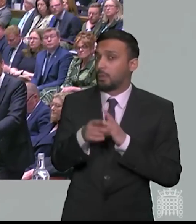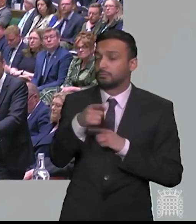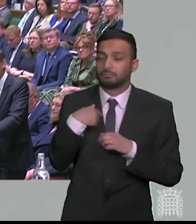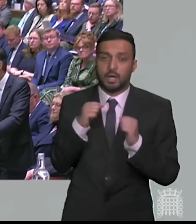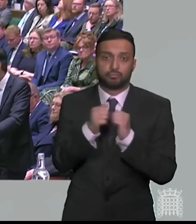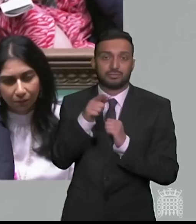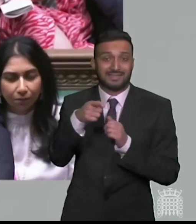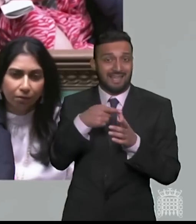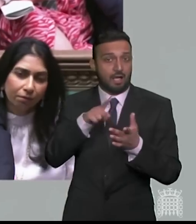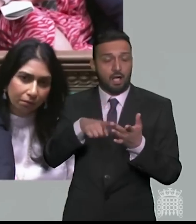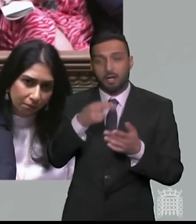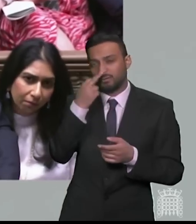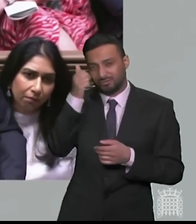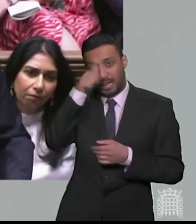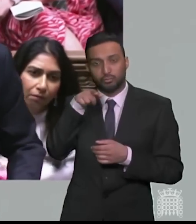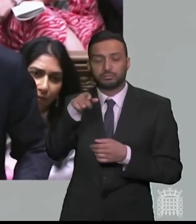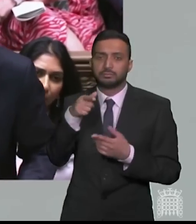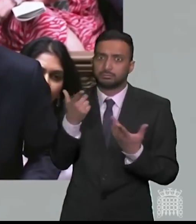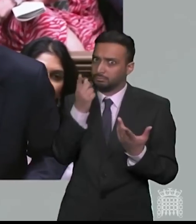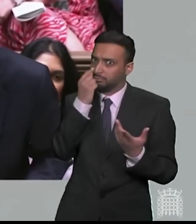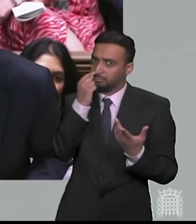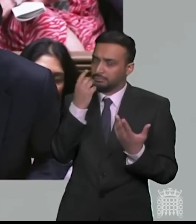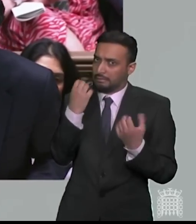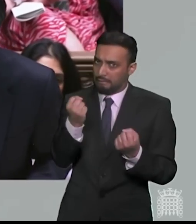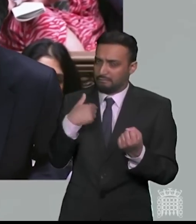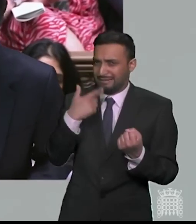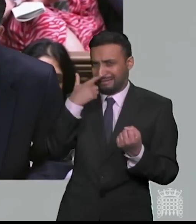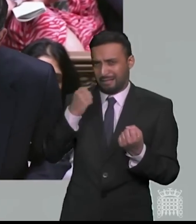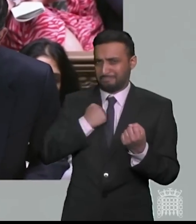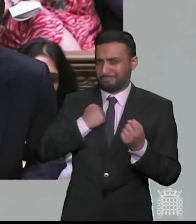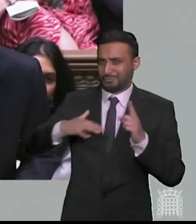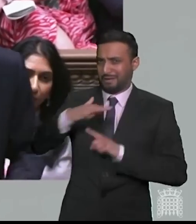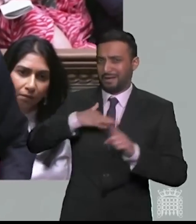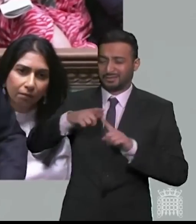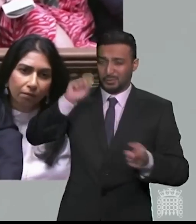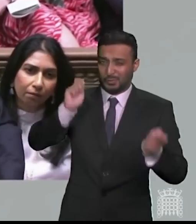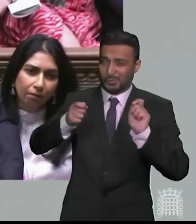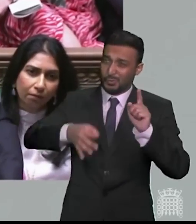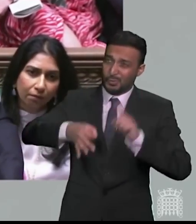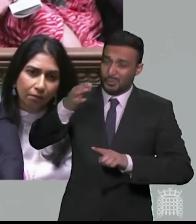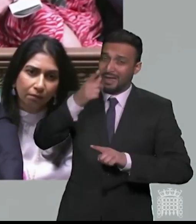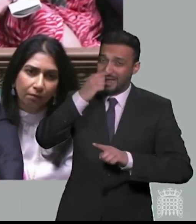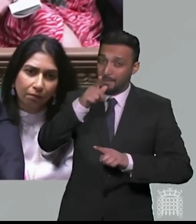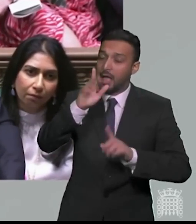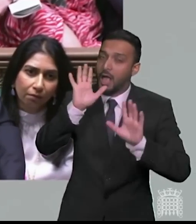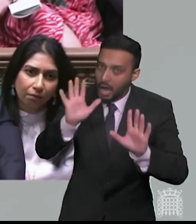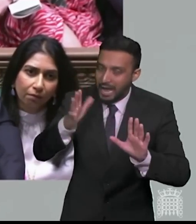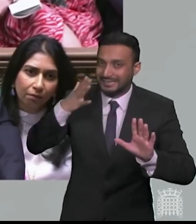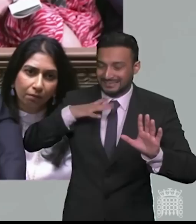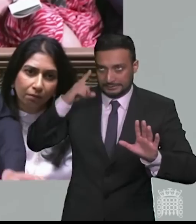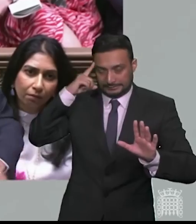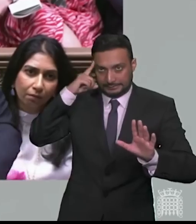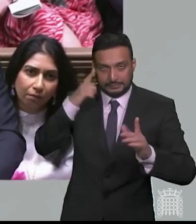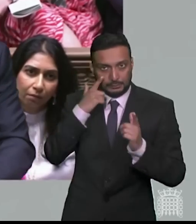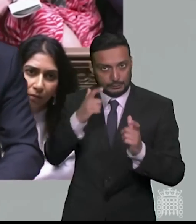potential to transform our economy and society, but of course it has to be introduced safely and securely. We are investing more